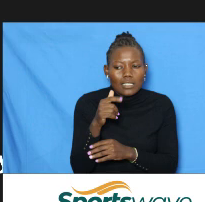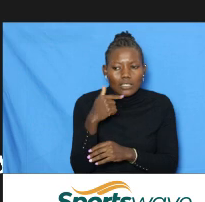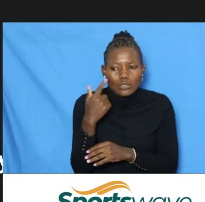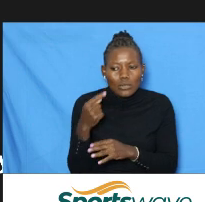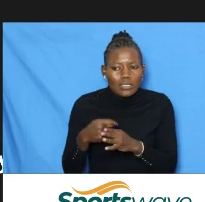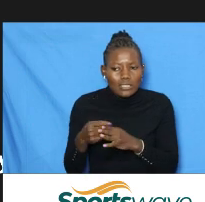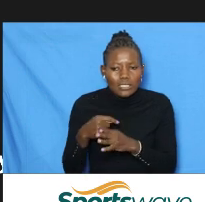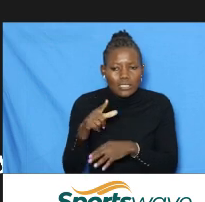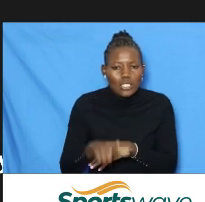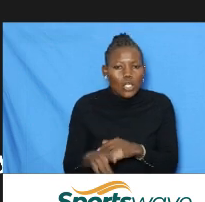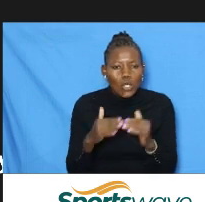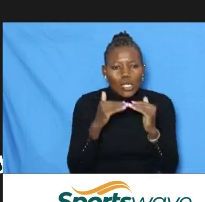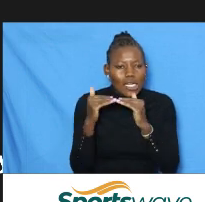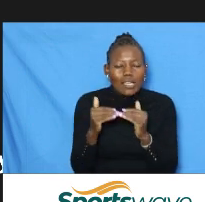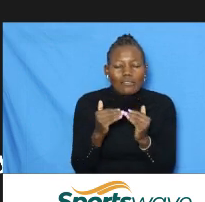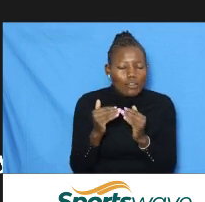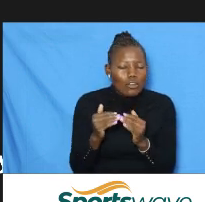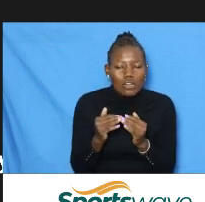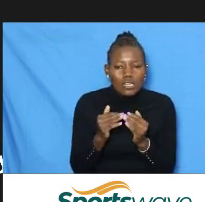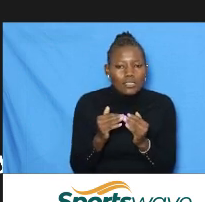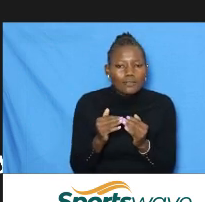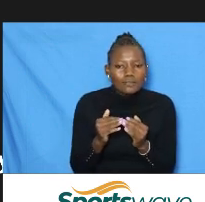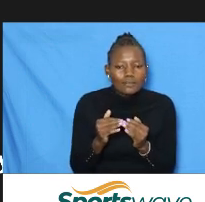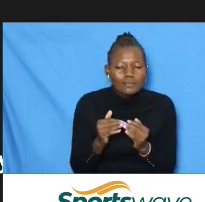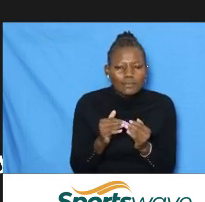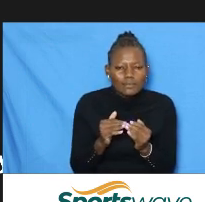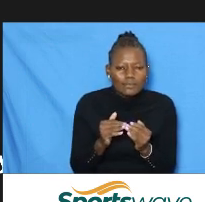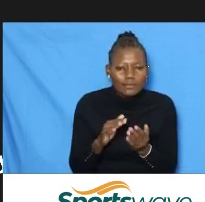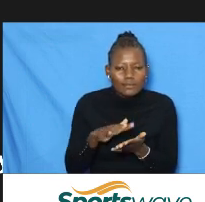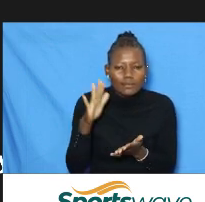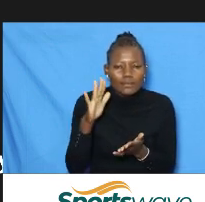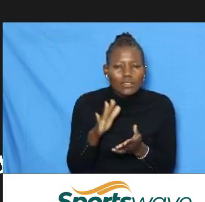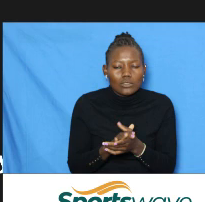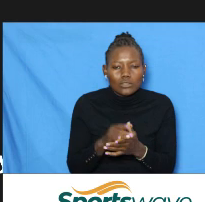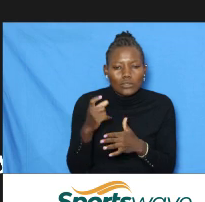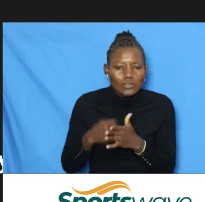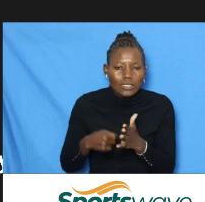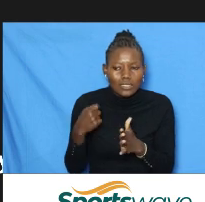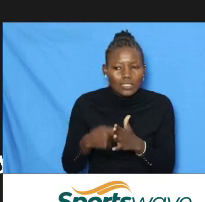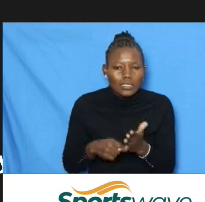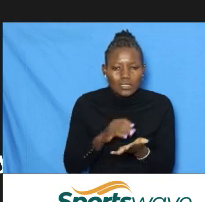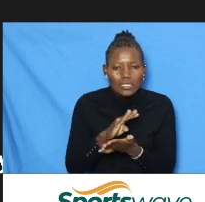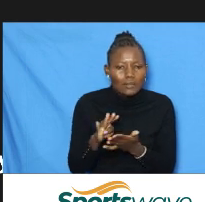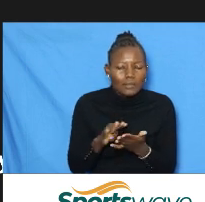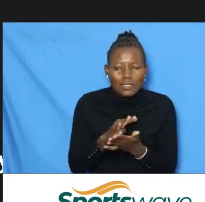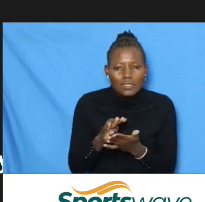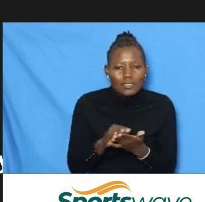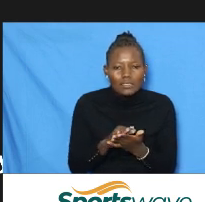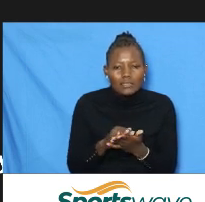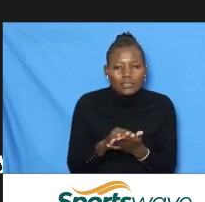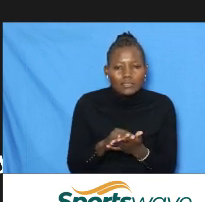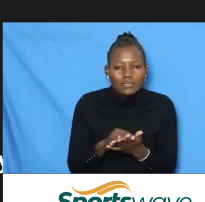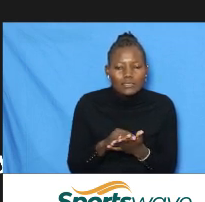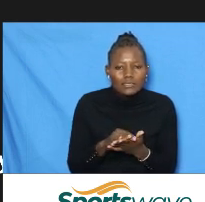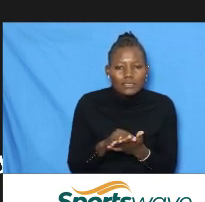level. And you find most of the penalties are based on hypotheses.